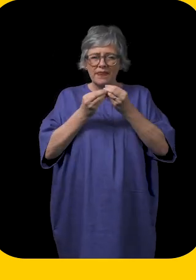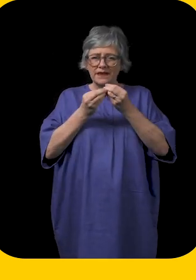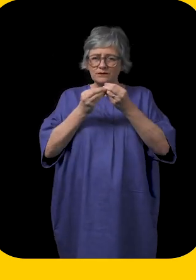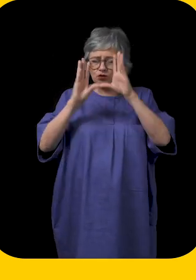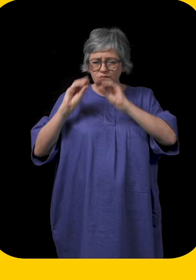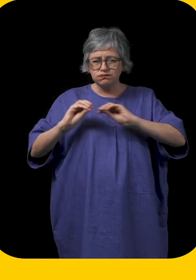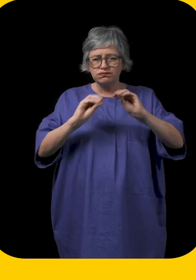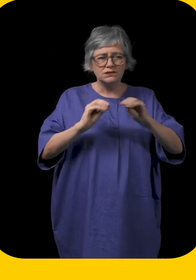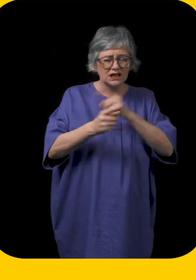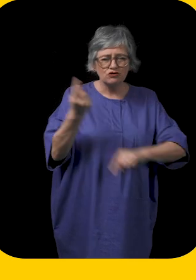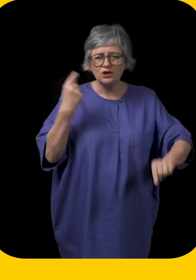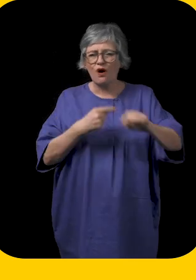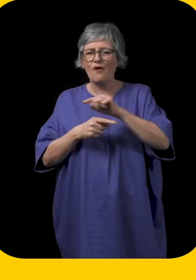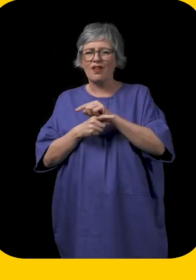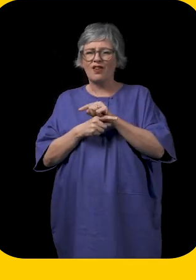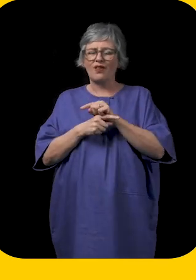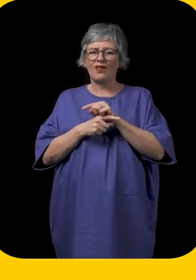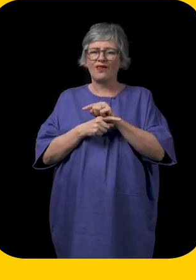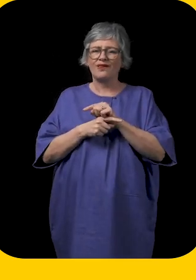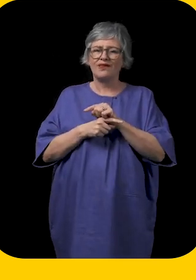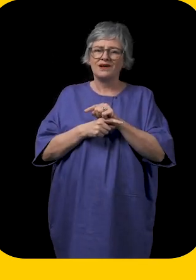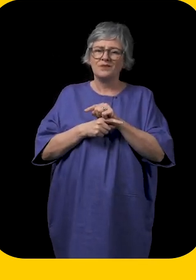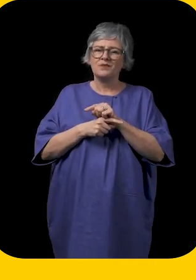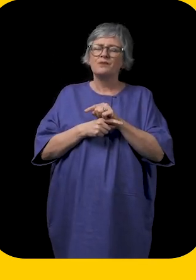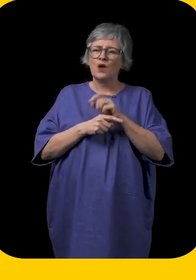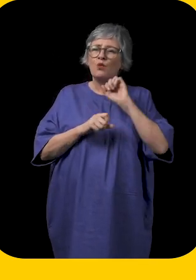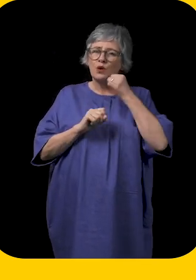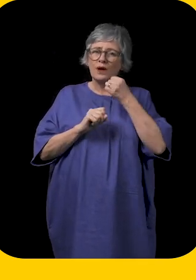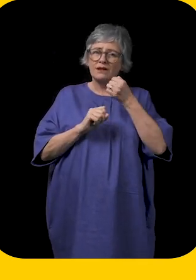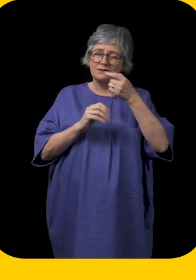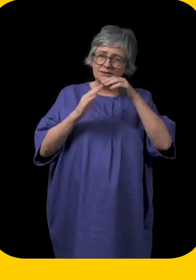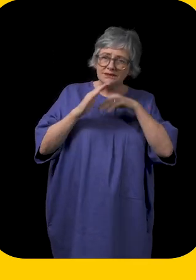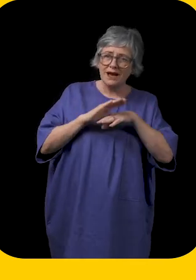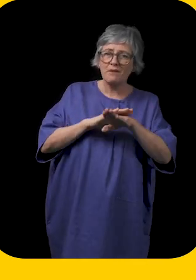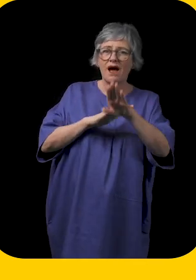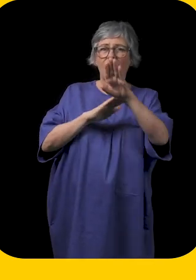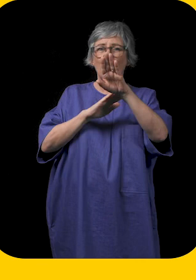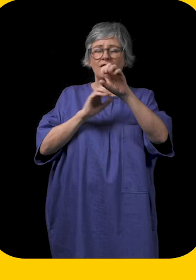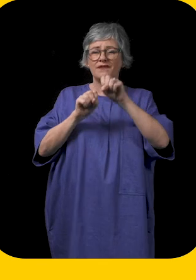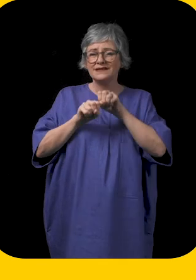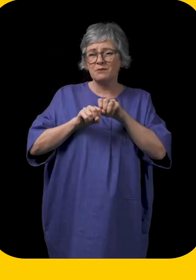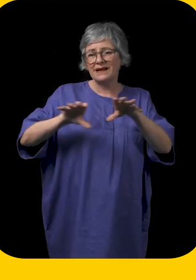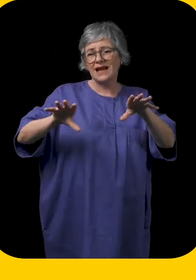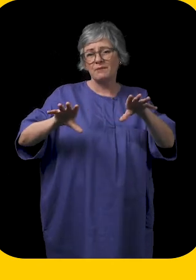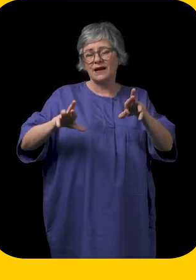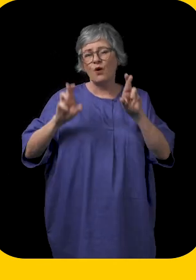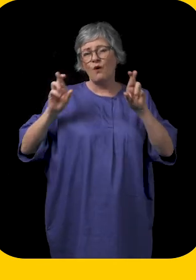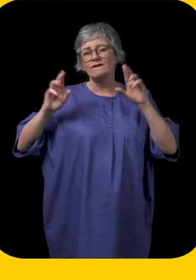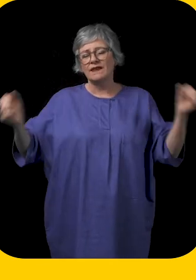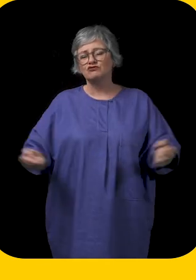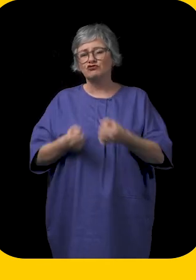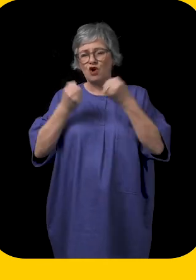meaning. Everything has a lesson for us to learn. And I think that, we will come out of